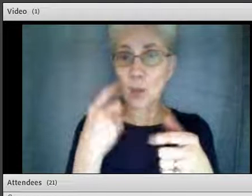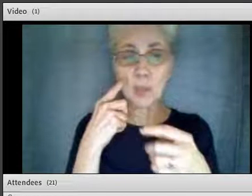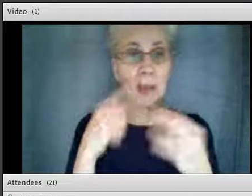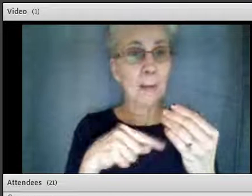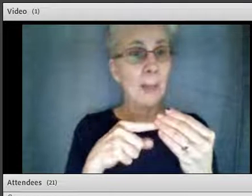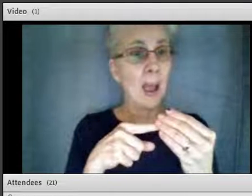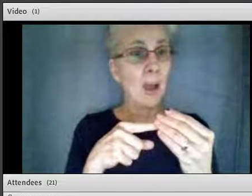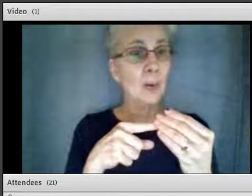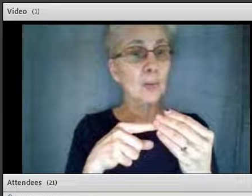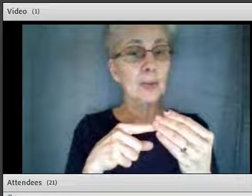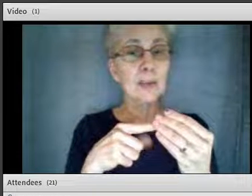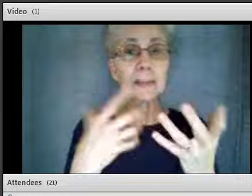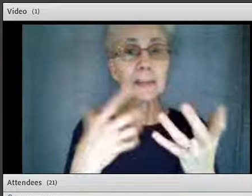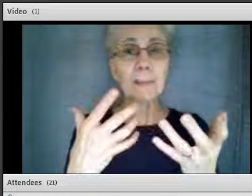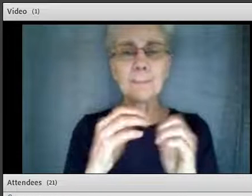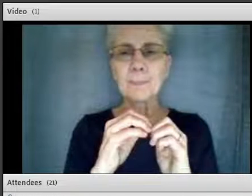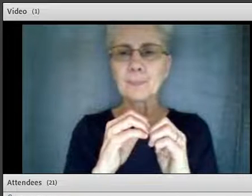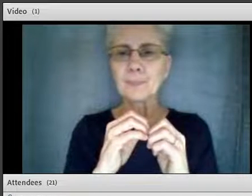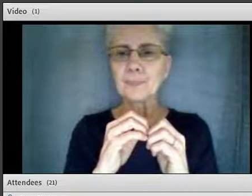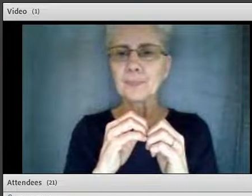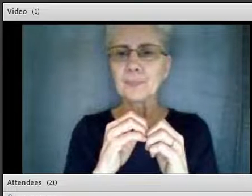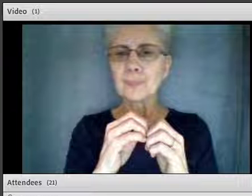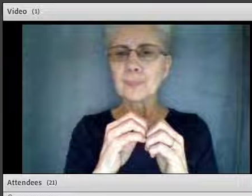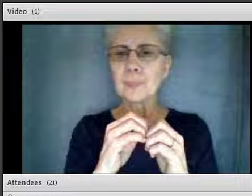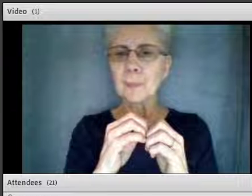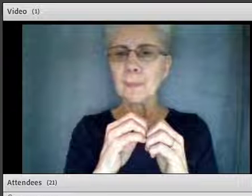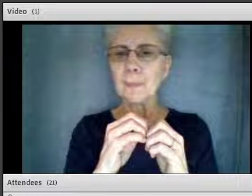Has anybody else lost me?